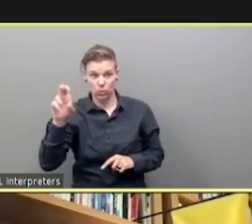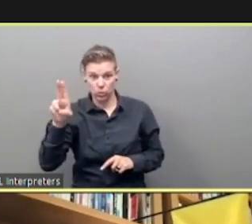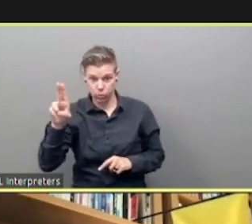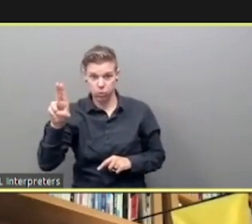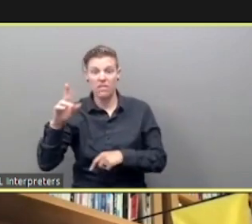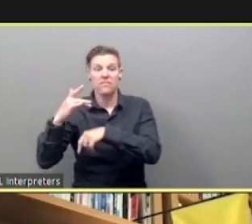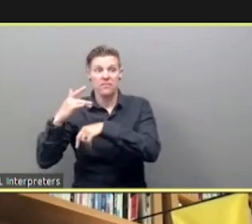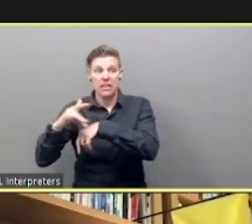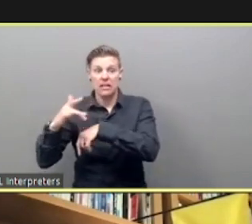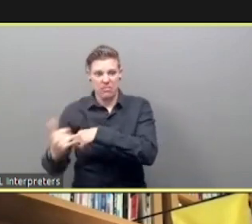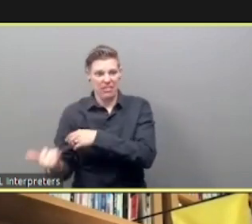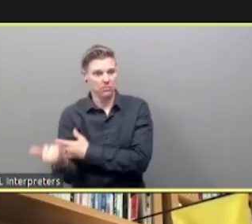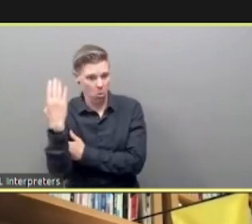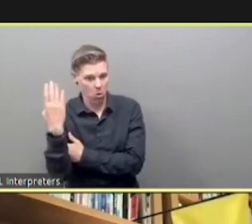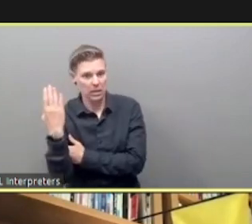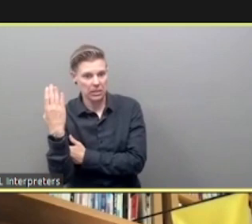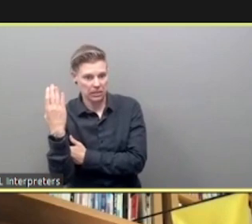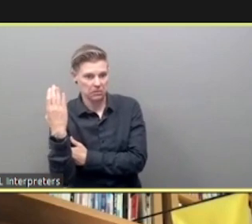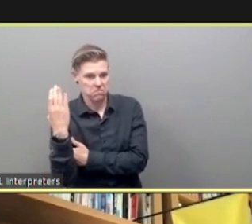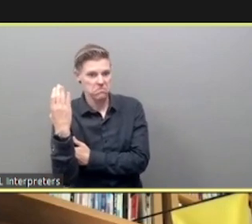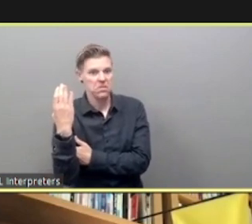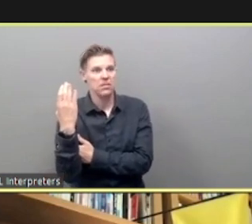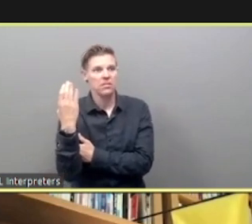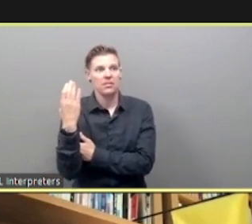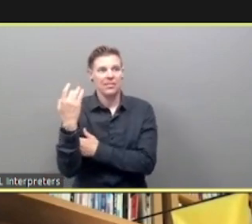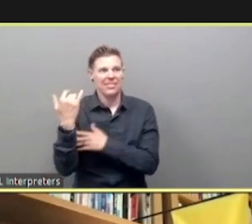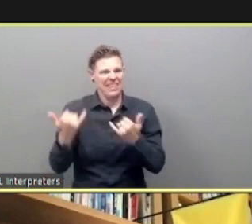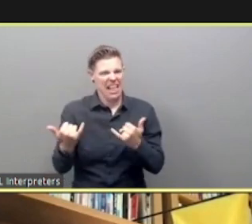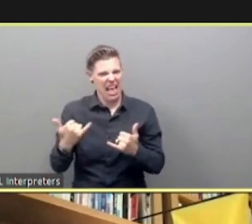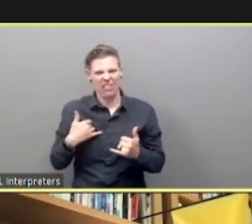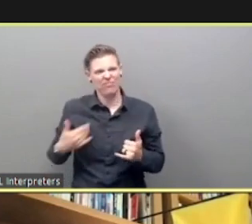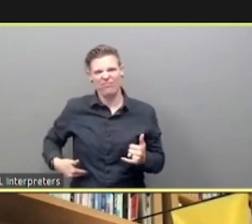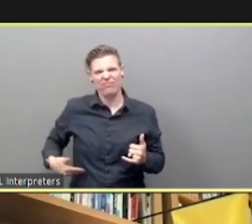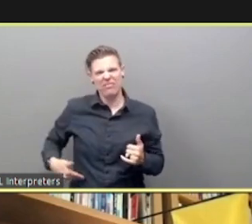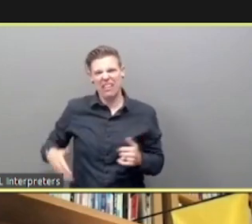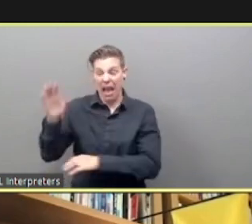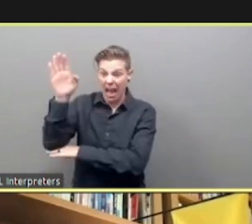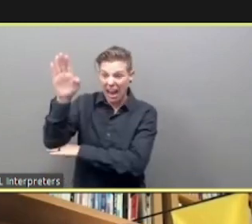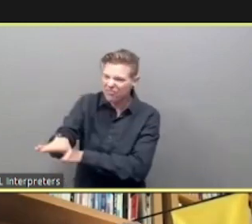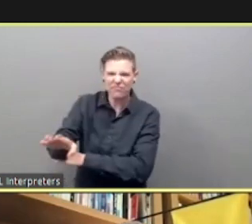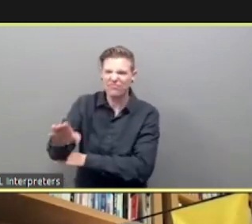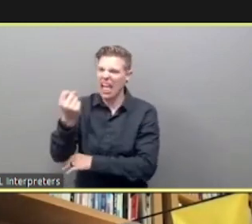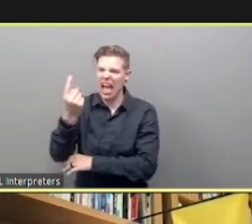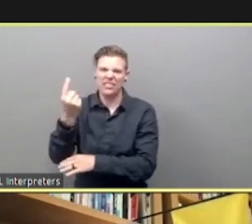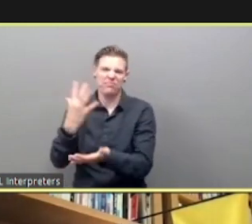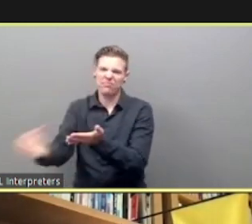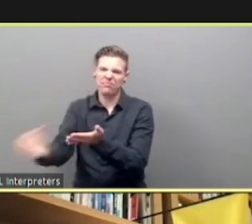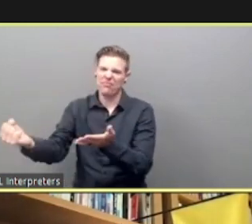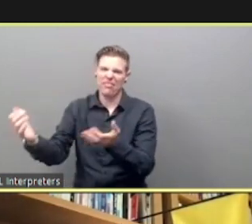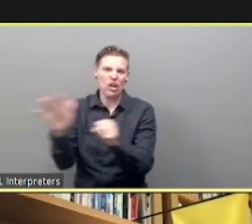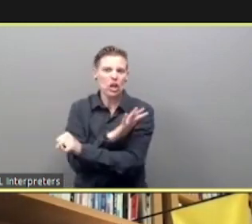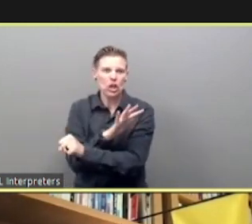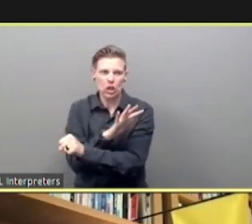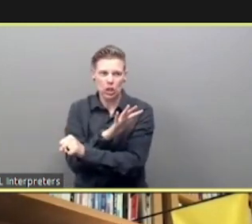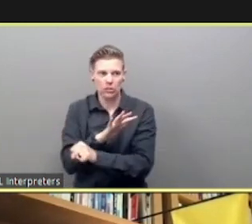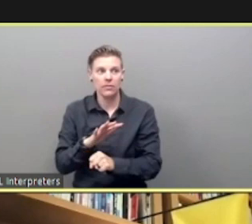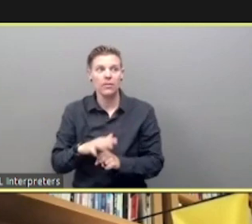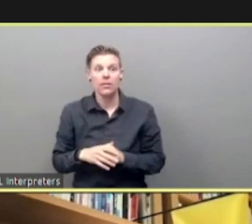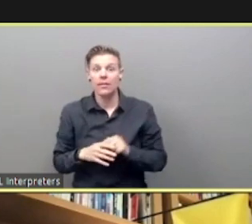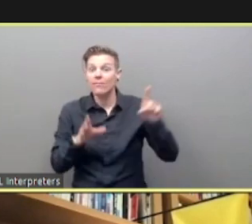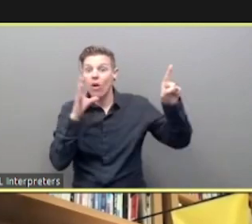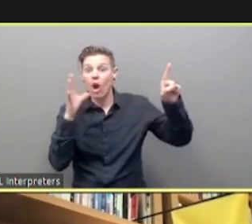morning. Those are probably all full by now. You can see none up in Farmington, which is a